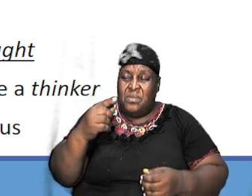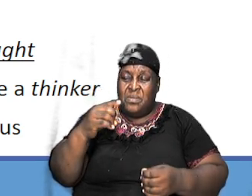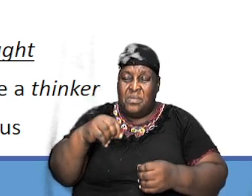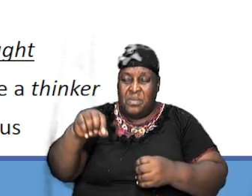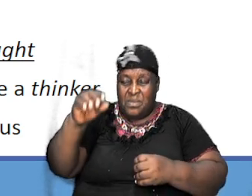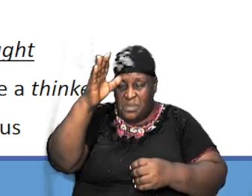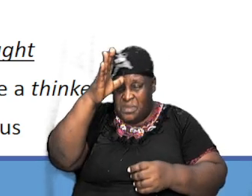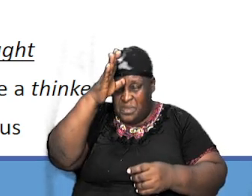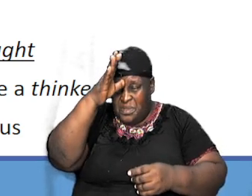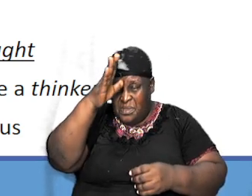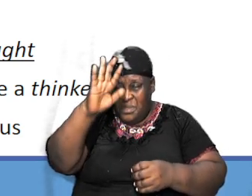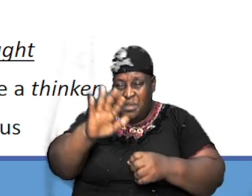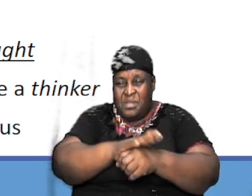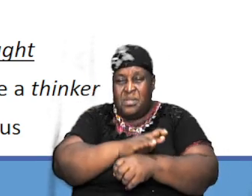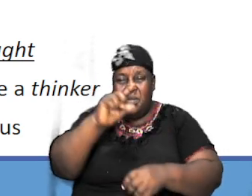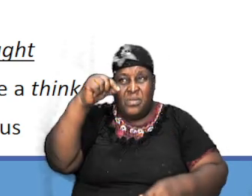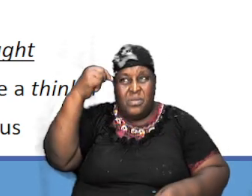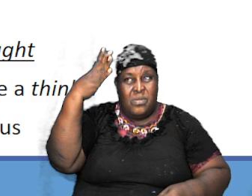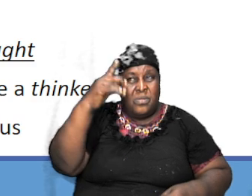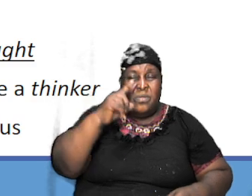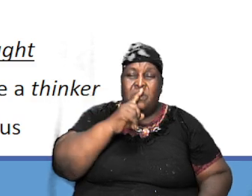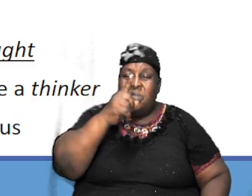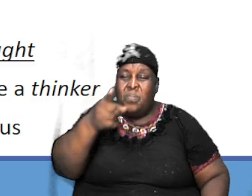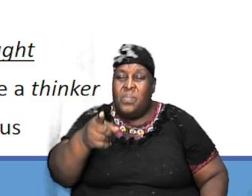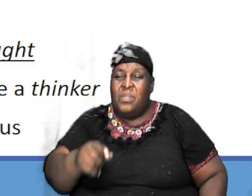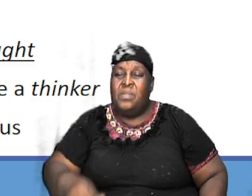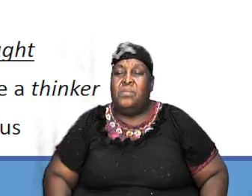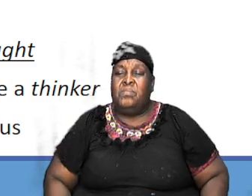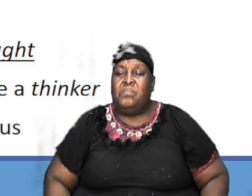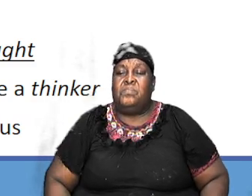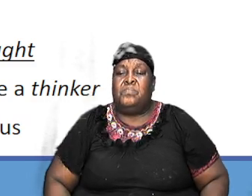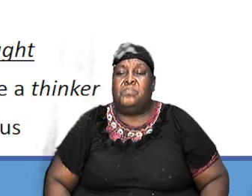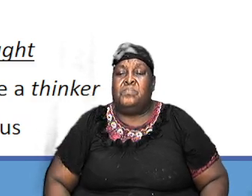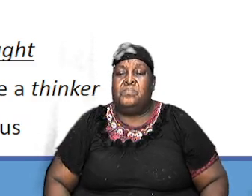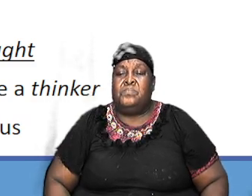grace and truth. All right, next.